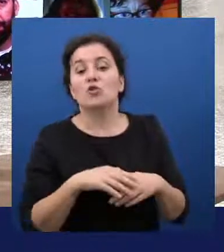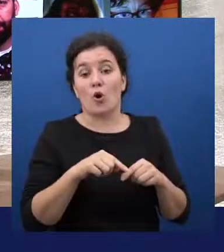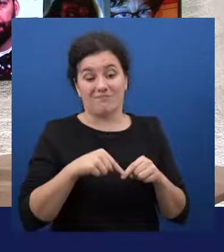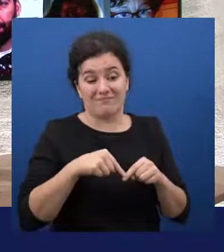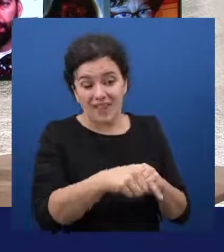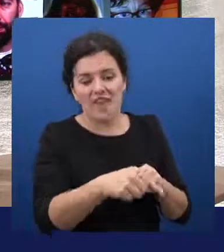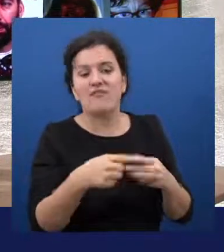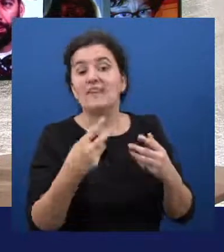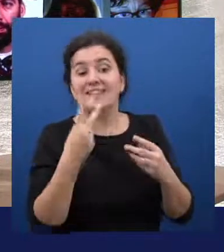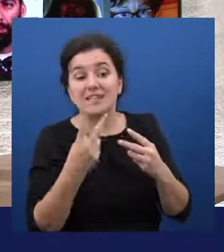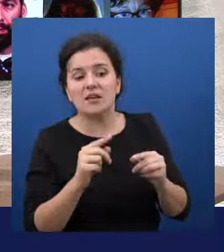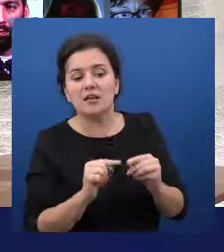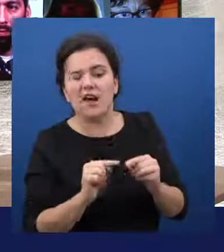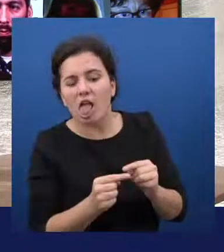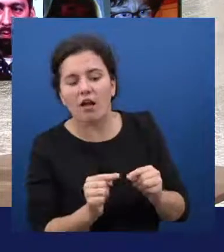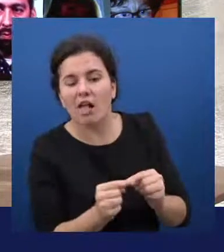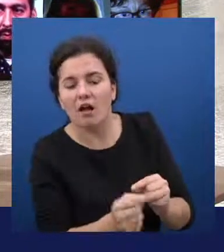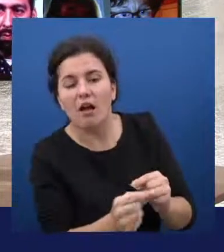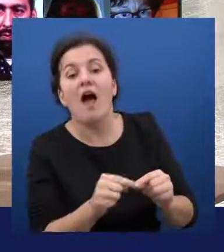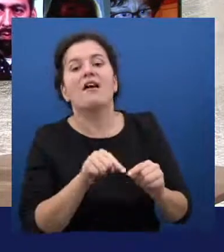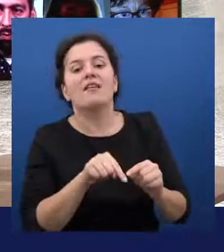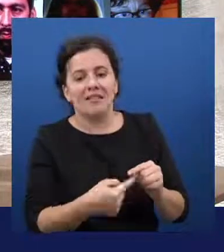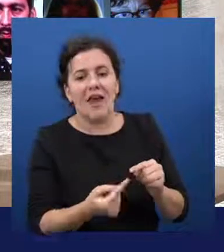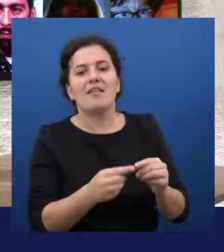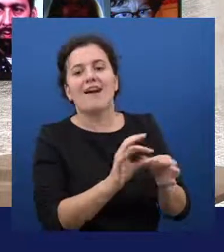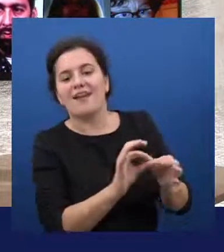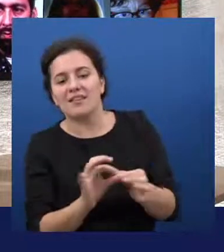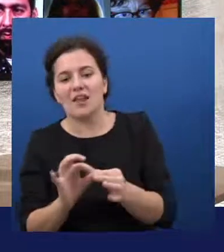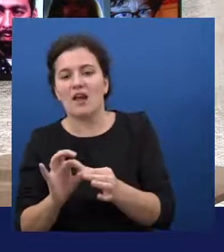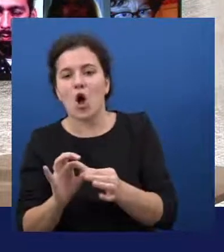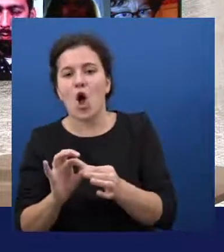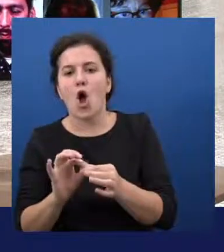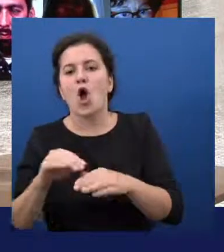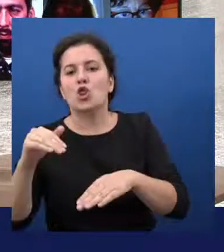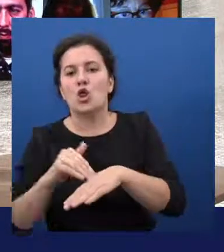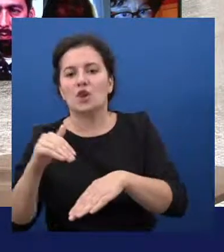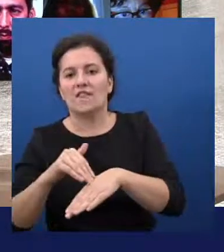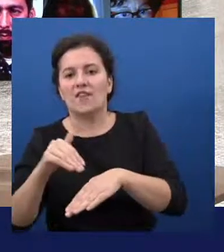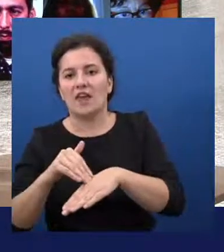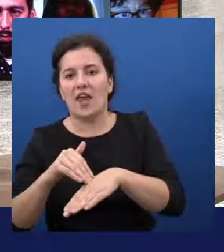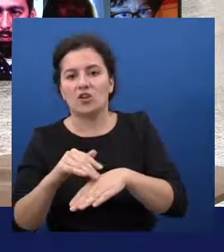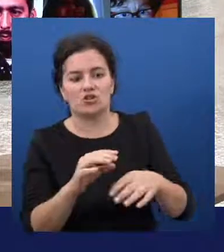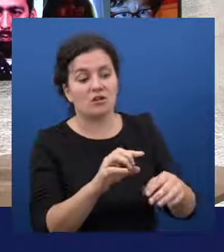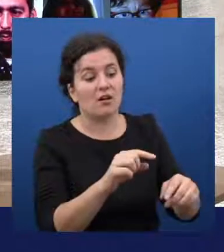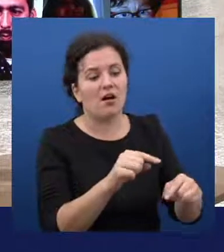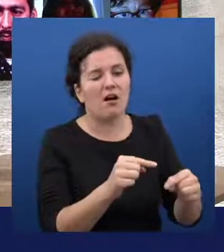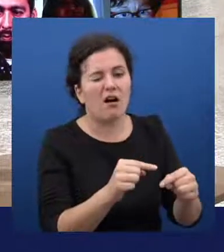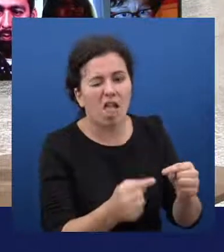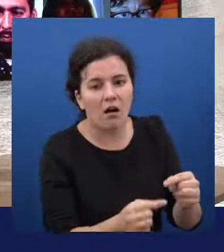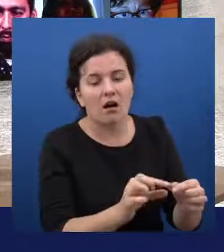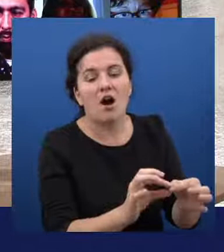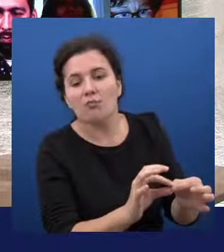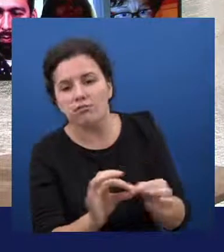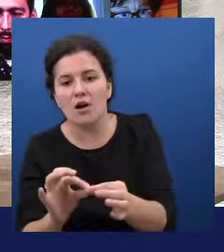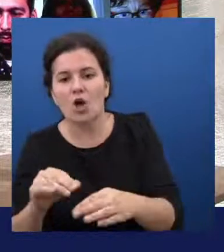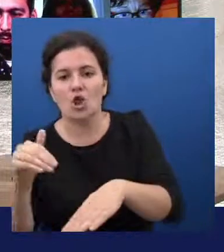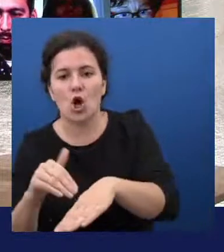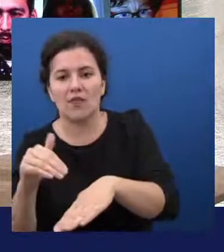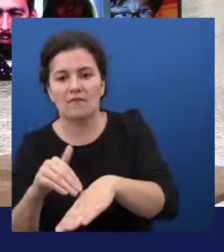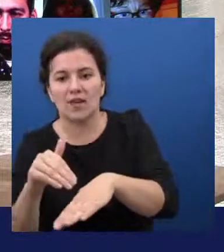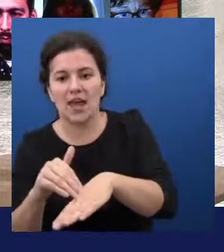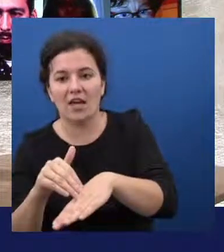is just really important to understand what those anomalies are